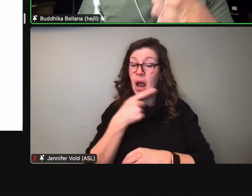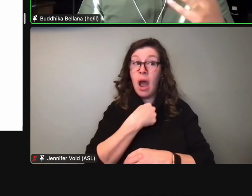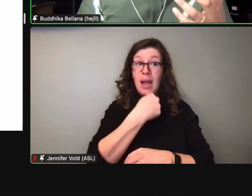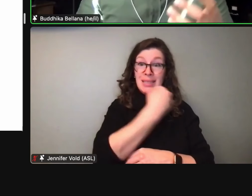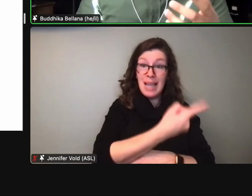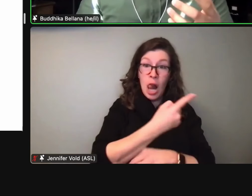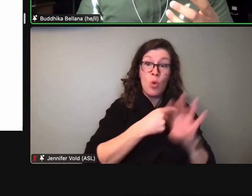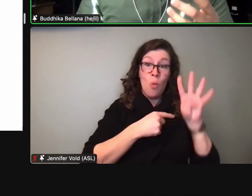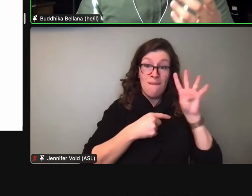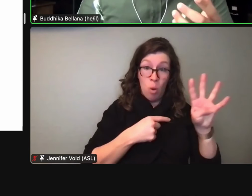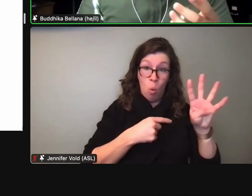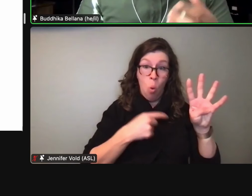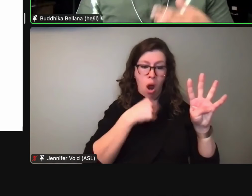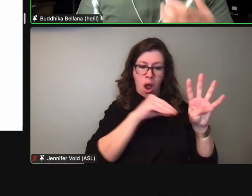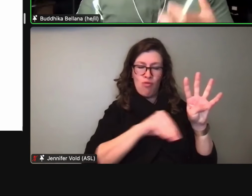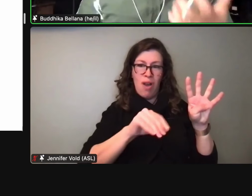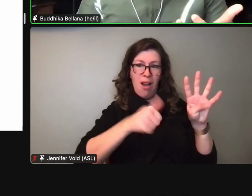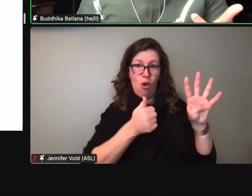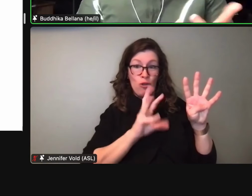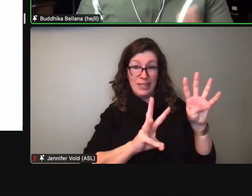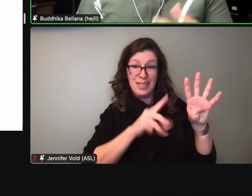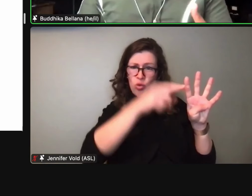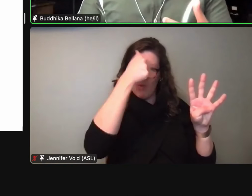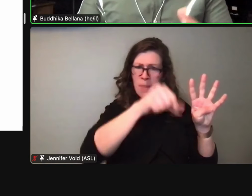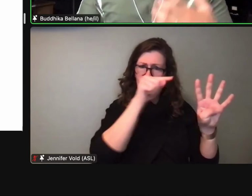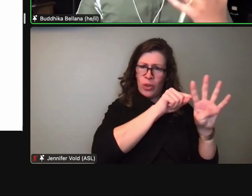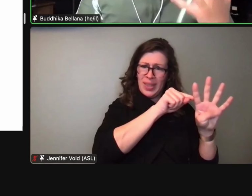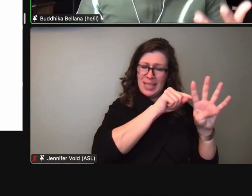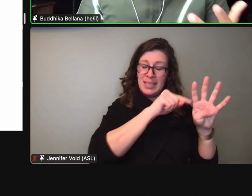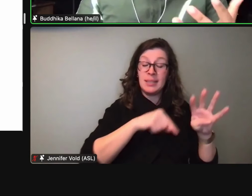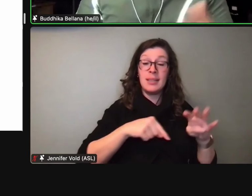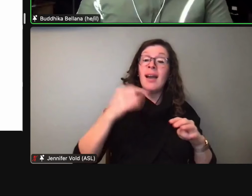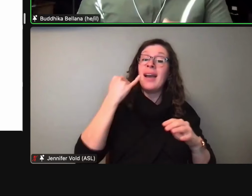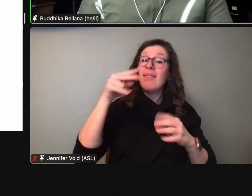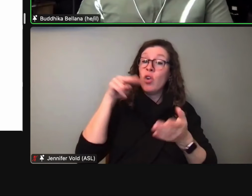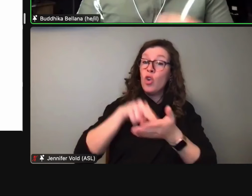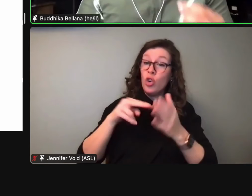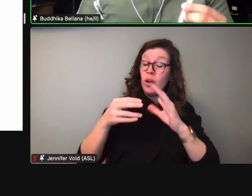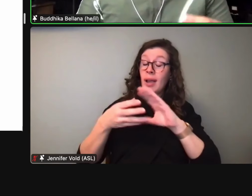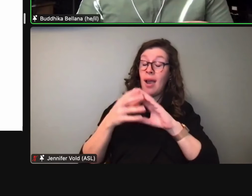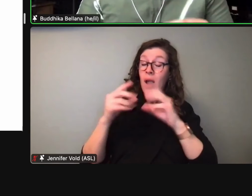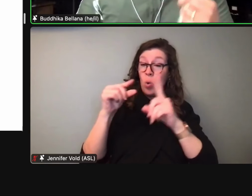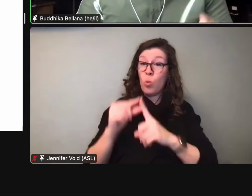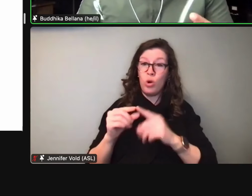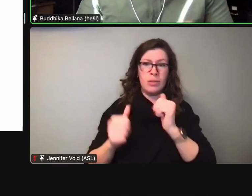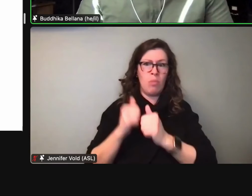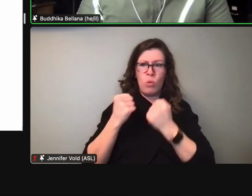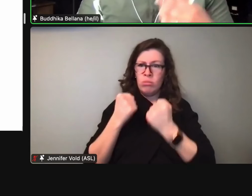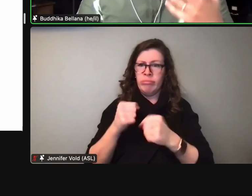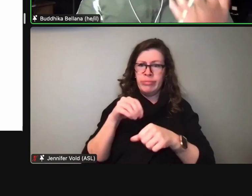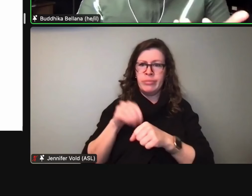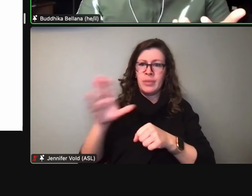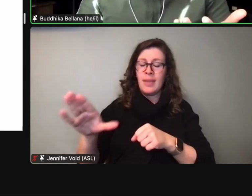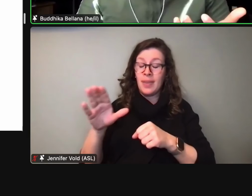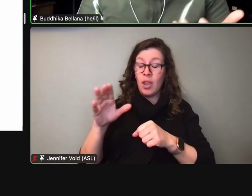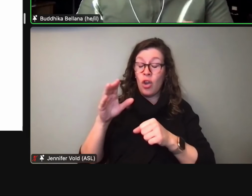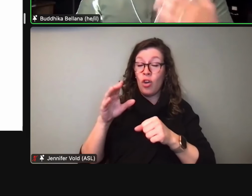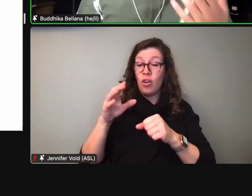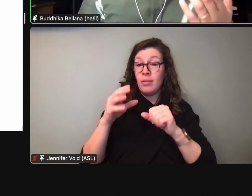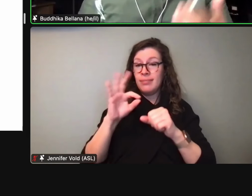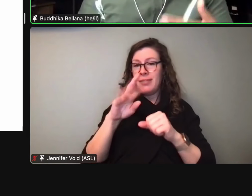memory. So anyways, if you take a look at the words that were most prominent in participants' free association after reading this July